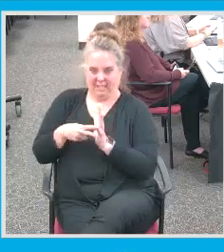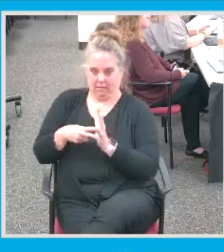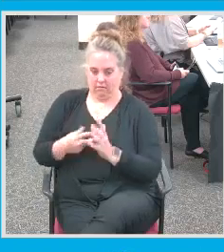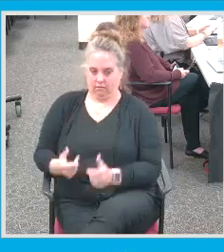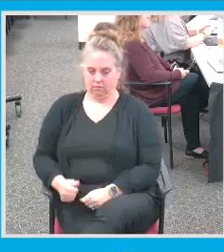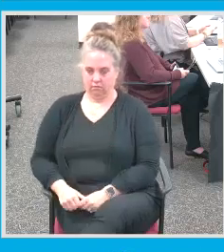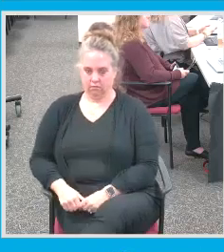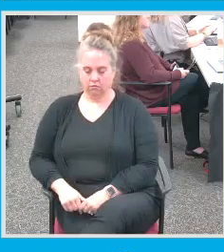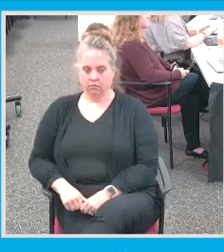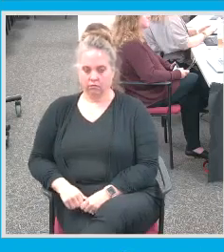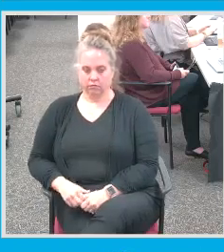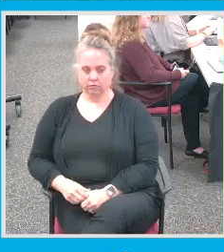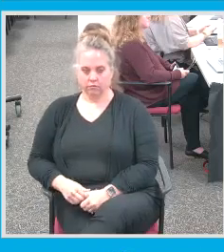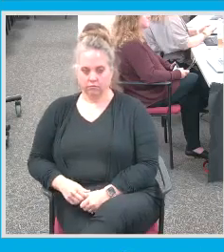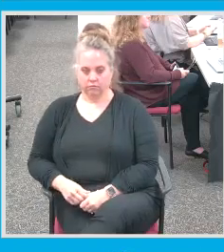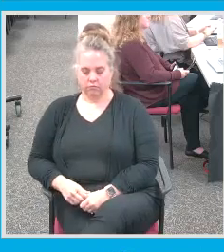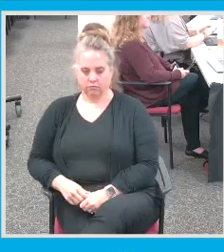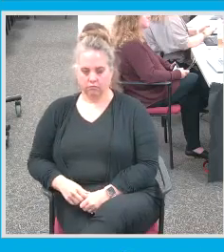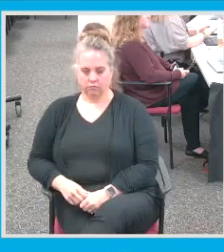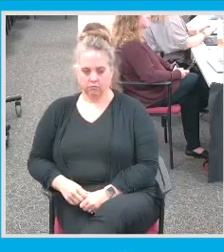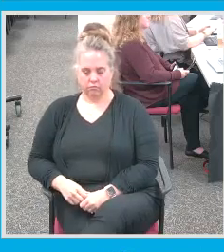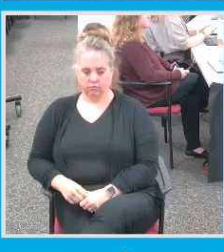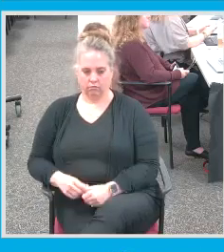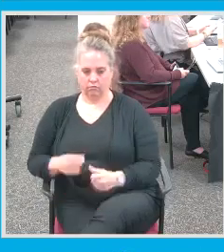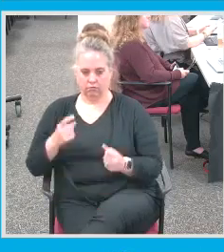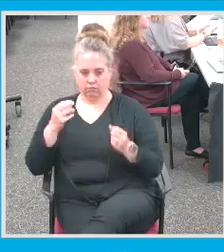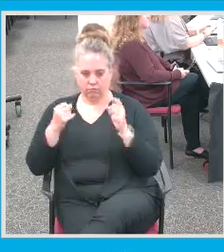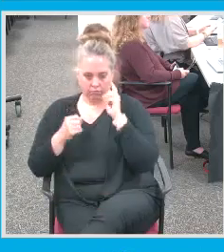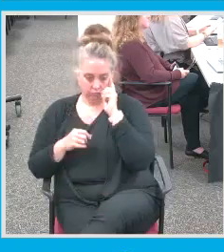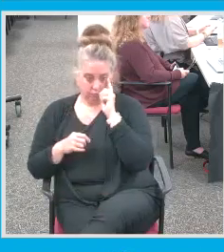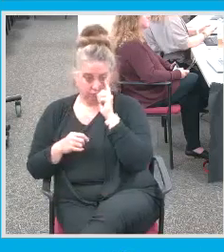is in that situation, and so what the average,